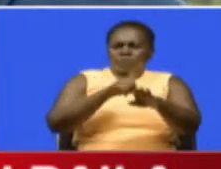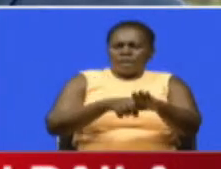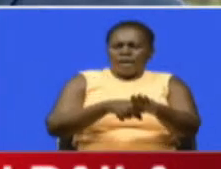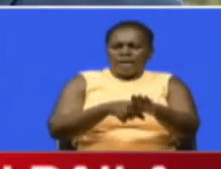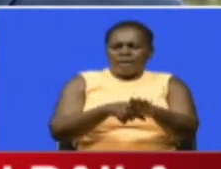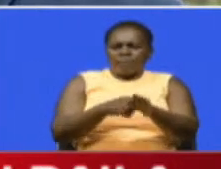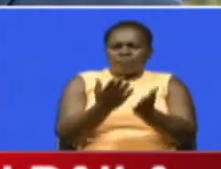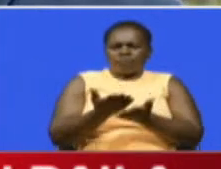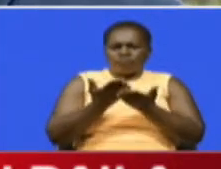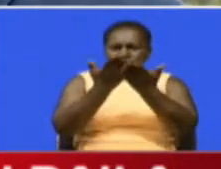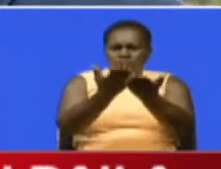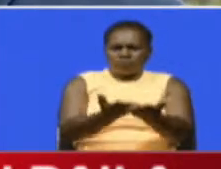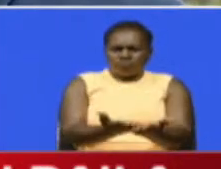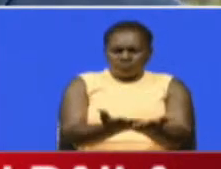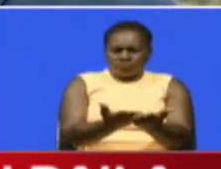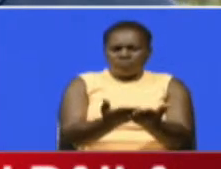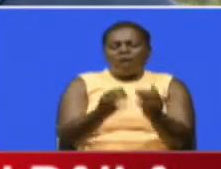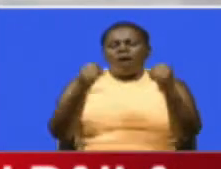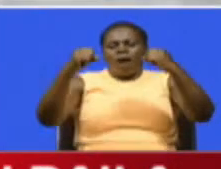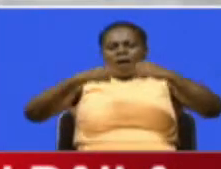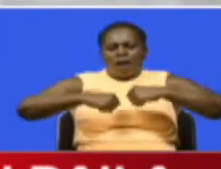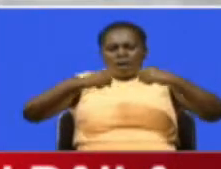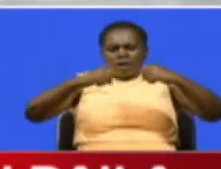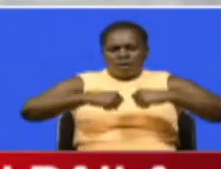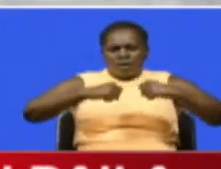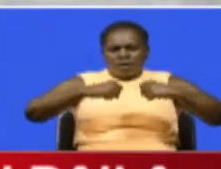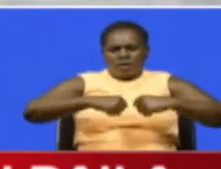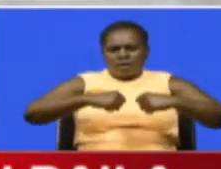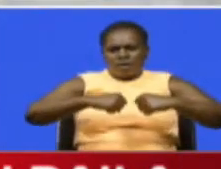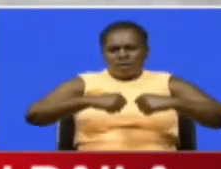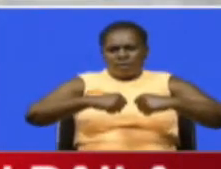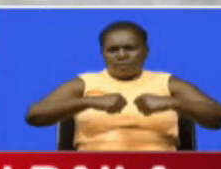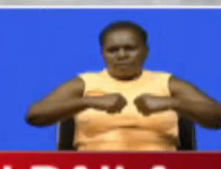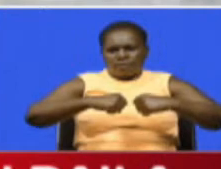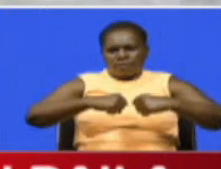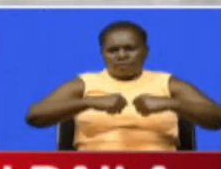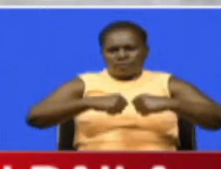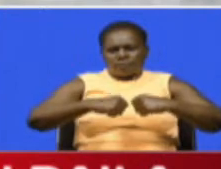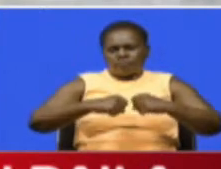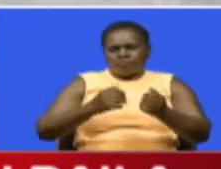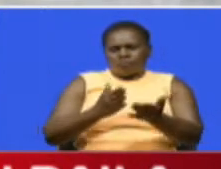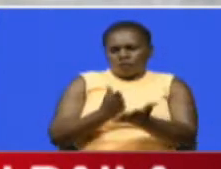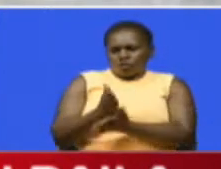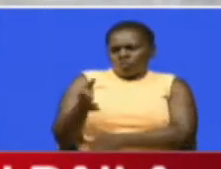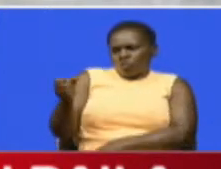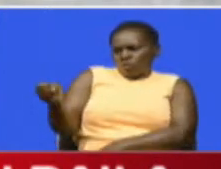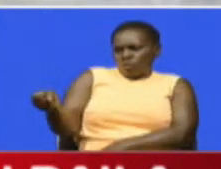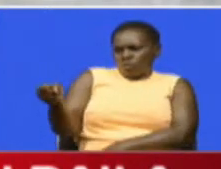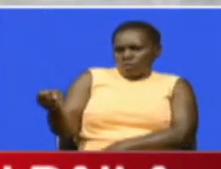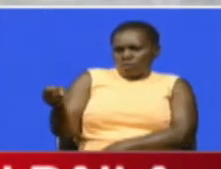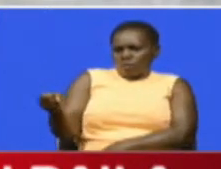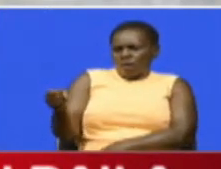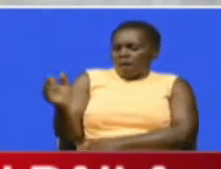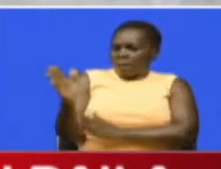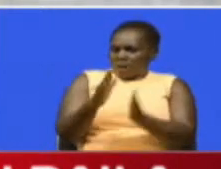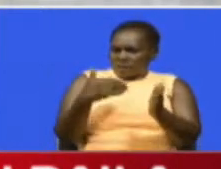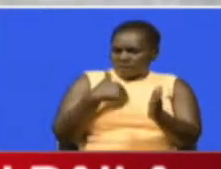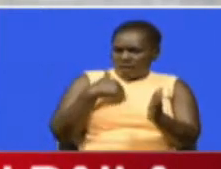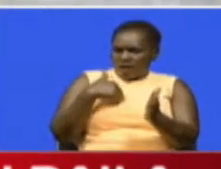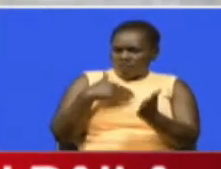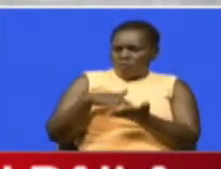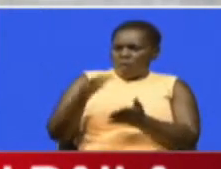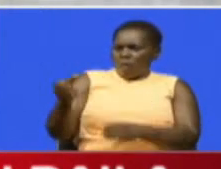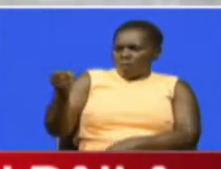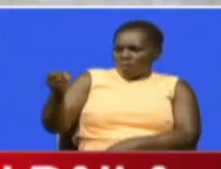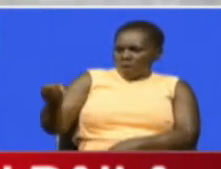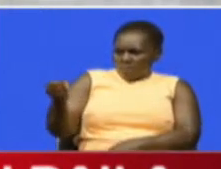delivered on what we agreed on, which formed the basis of the handshake. All right, all right. So are there plans to extend the handshake